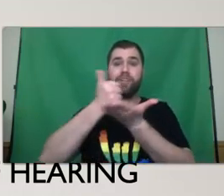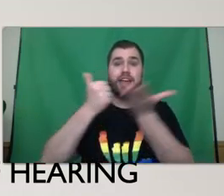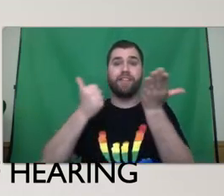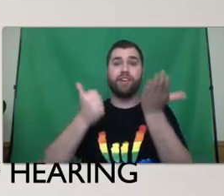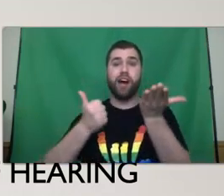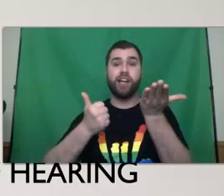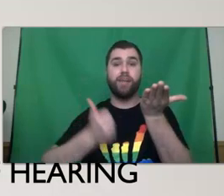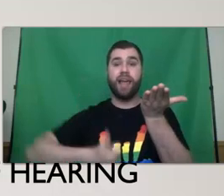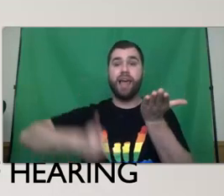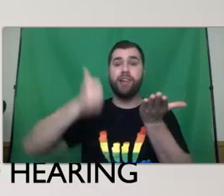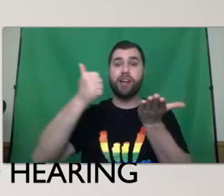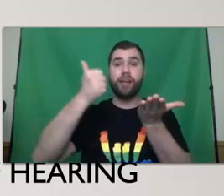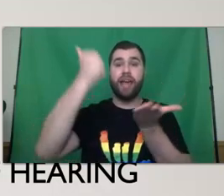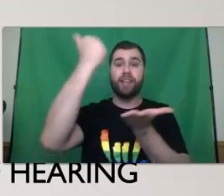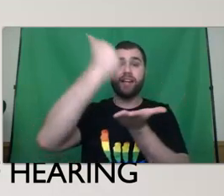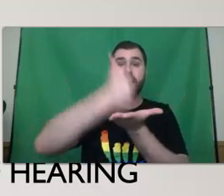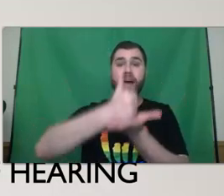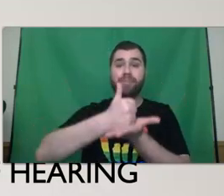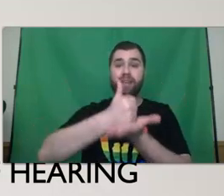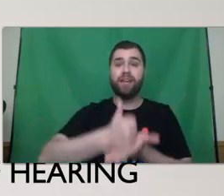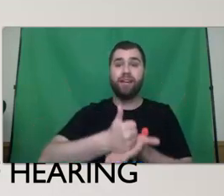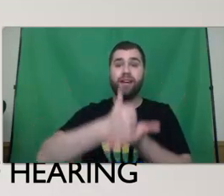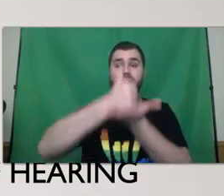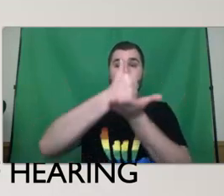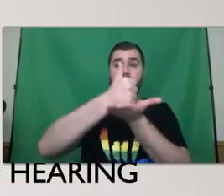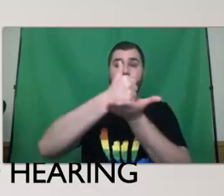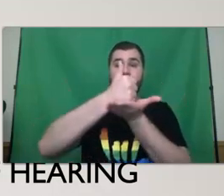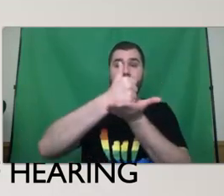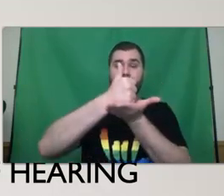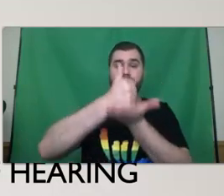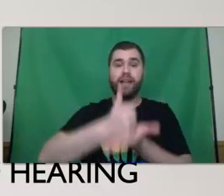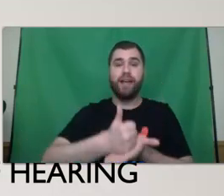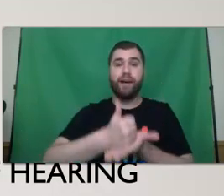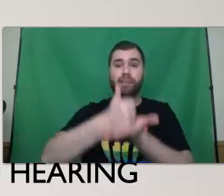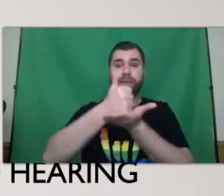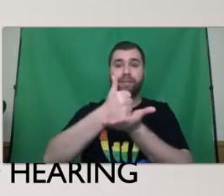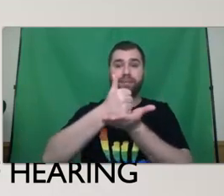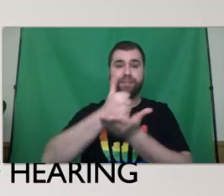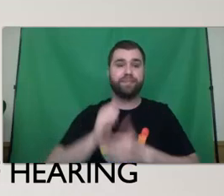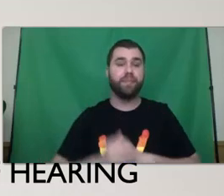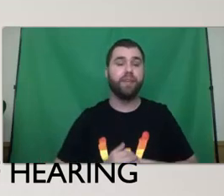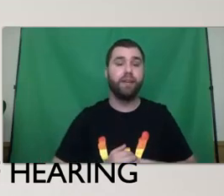Help. So you have your non-dominant hand, your dominant hand is on top, and you're moving it upward. Help.